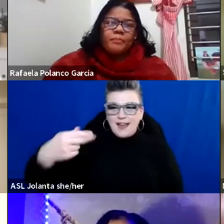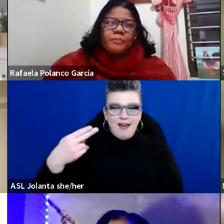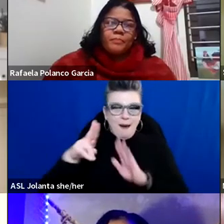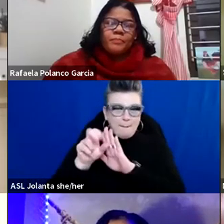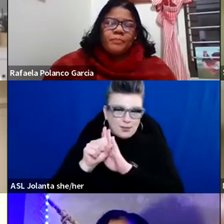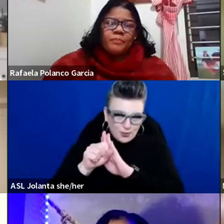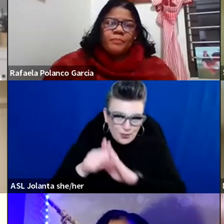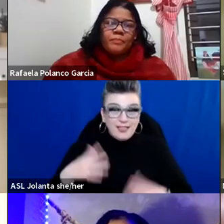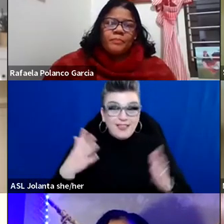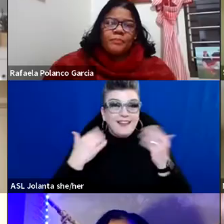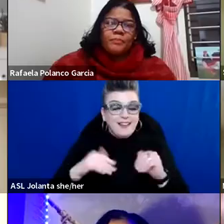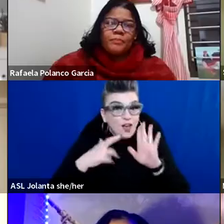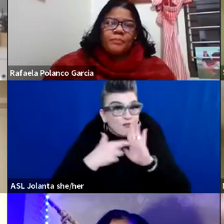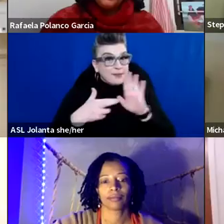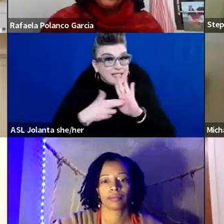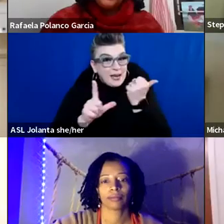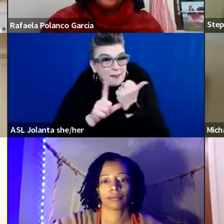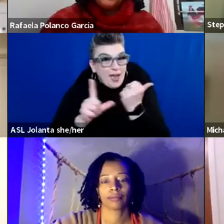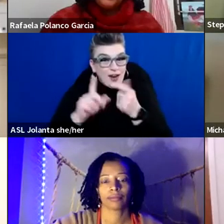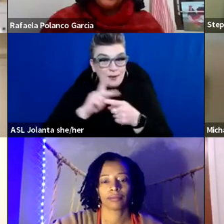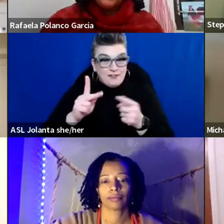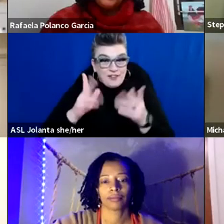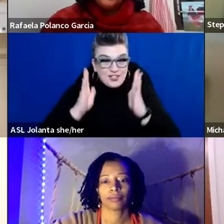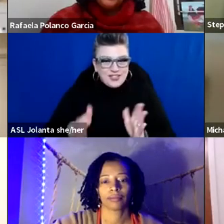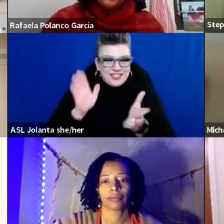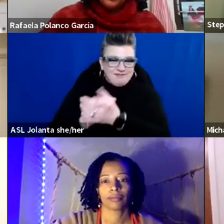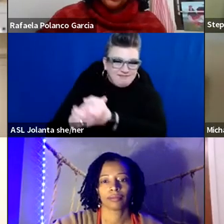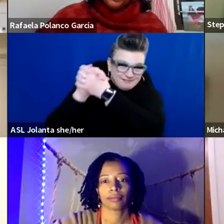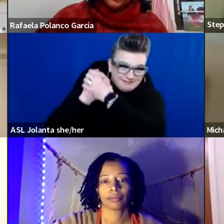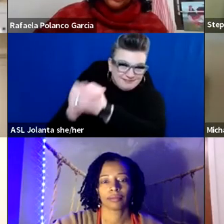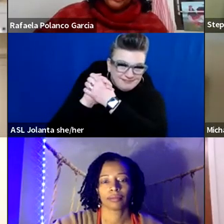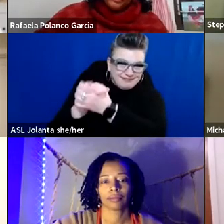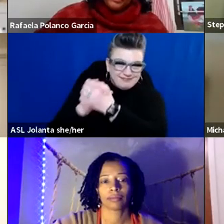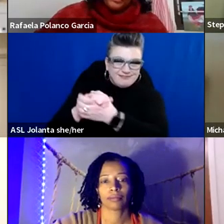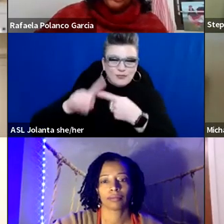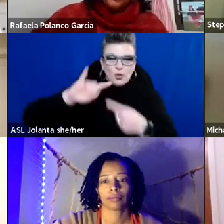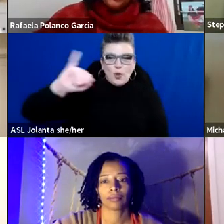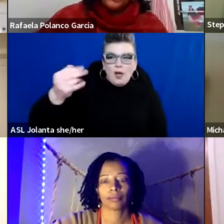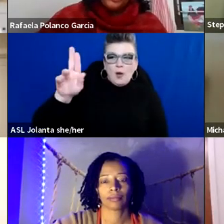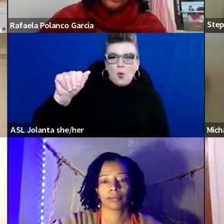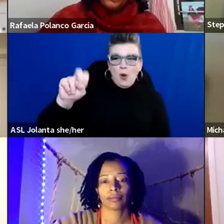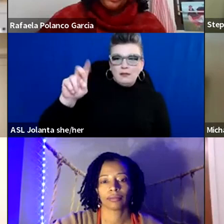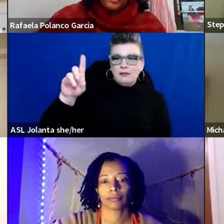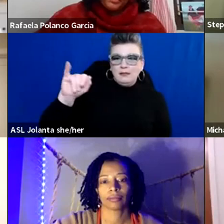representing the category of paraprofessional congratulations to juan diaz of edison